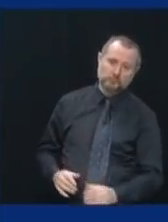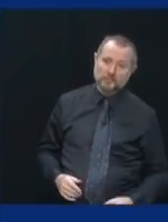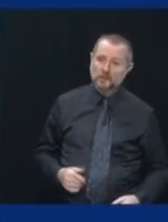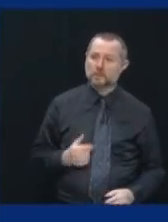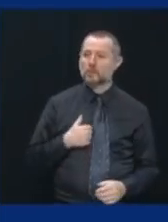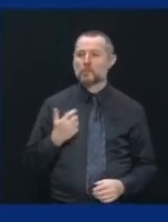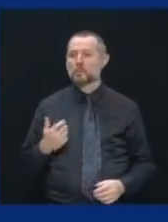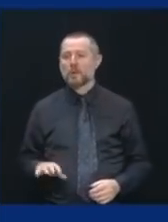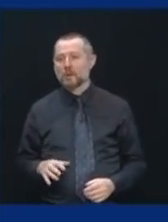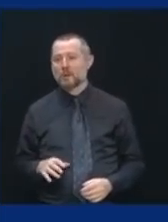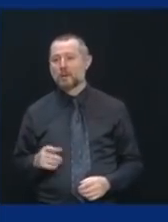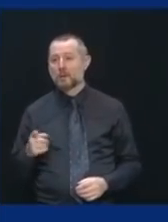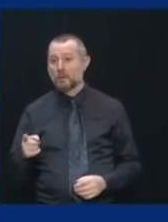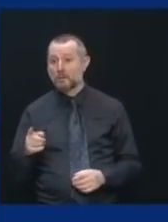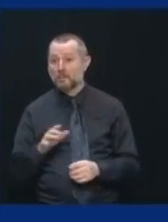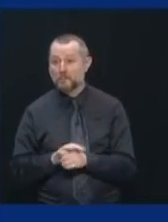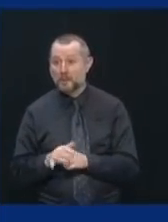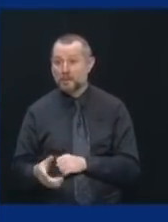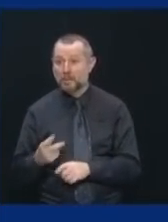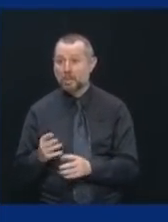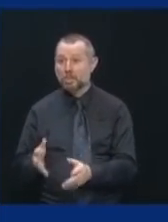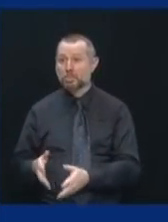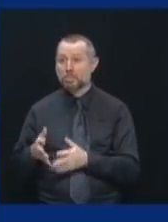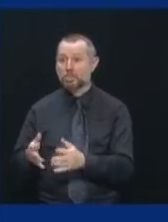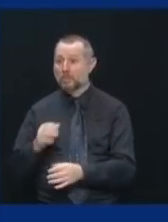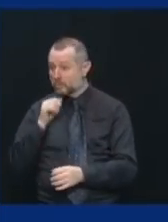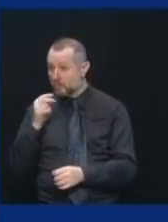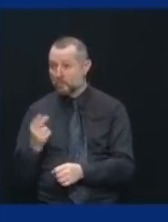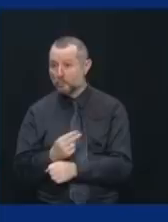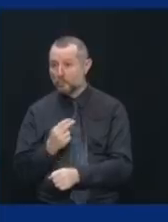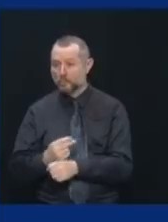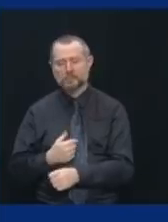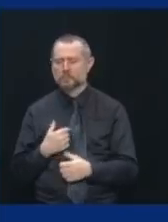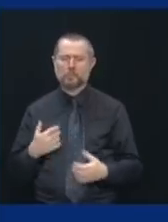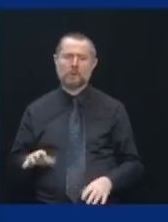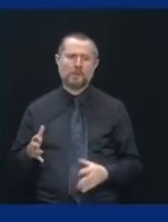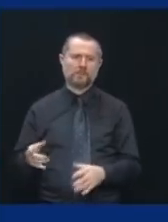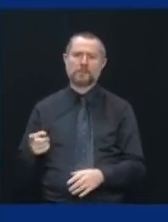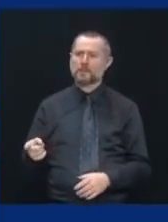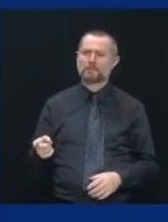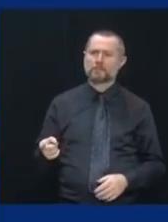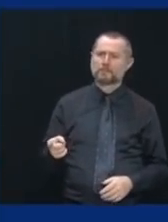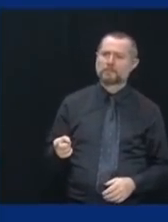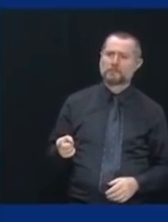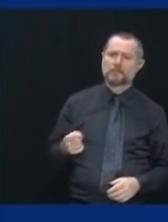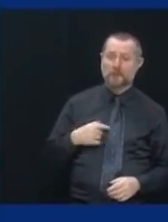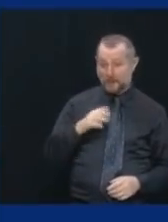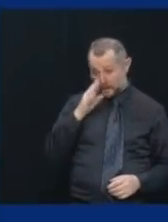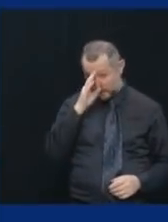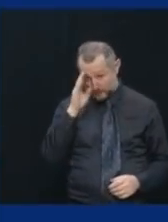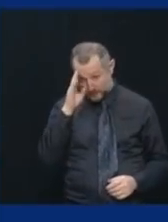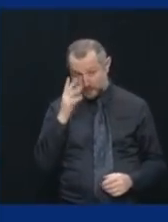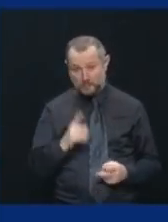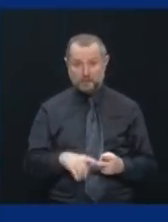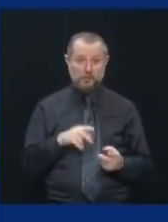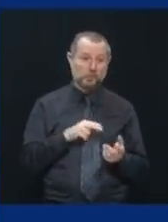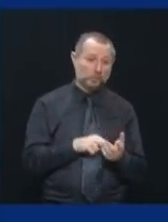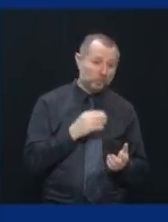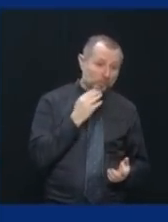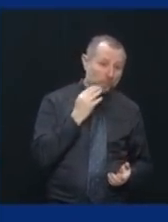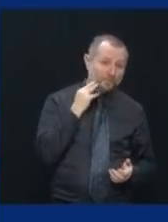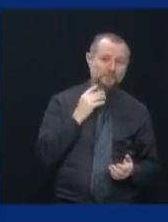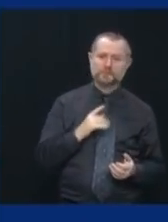allocate more than we're needing. That's true on the hospital program, that's true on the nursing home